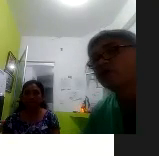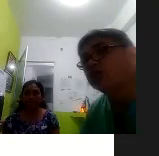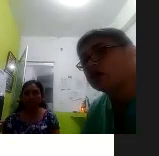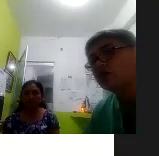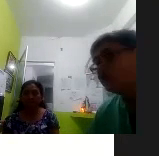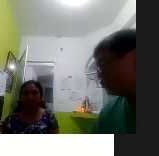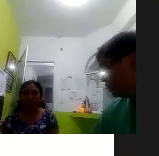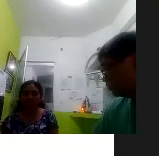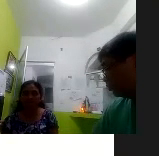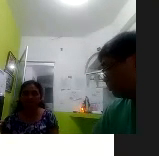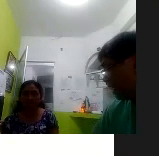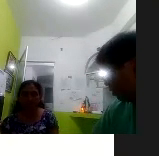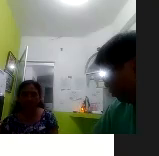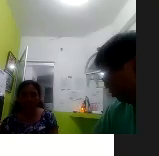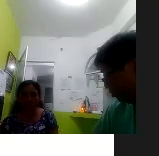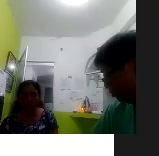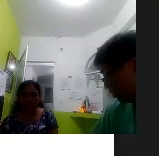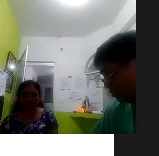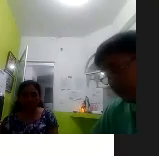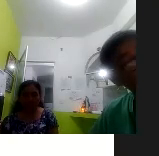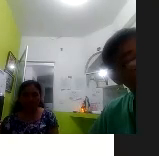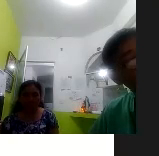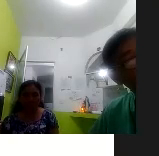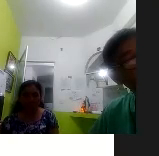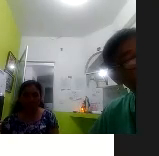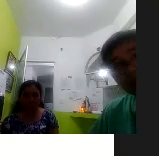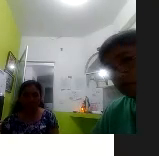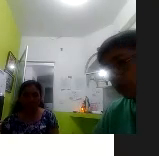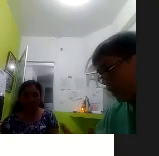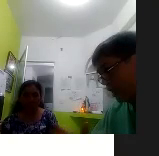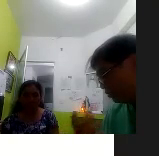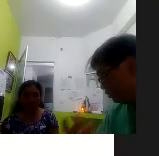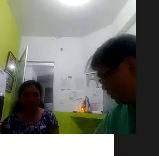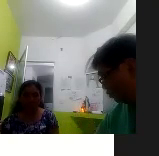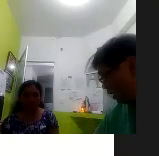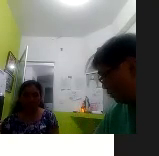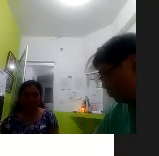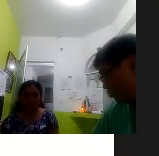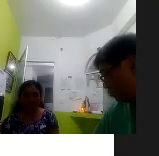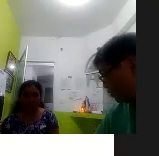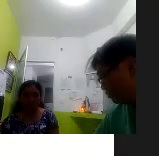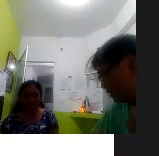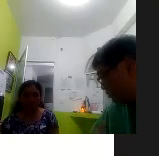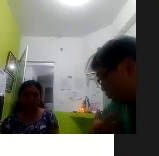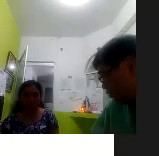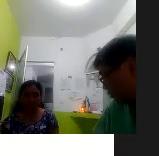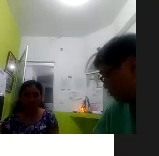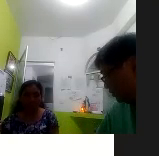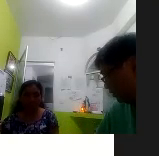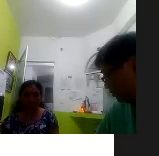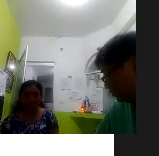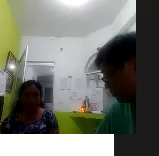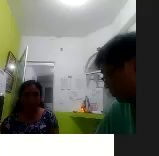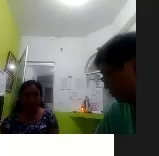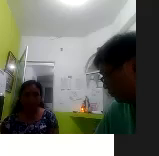¿Habrá alguna connotación de mal de ojo, del mal de ojo, con algo espiritual, o es más un problema